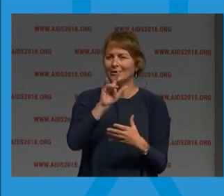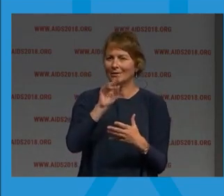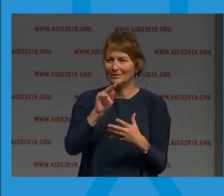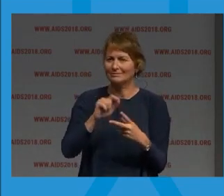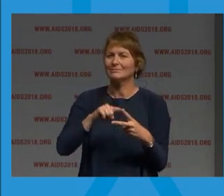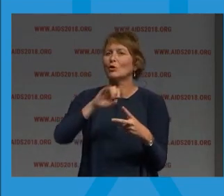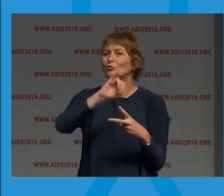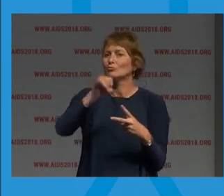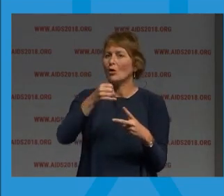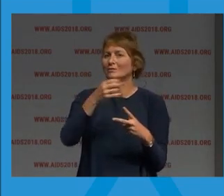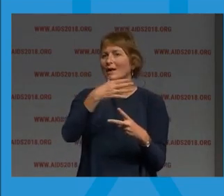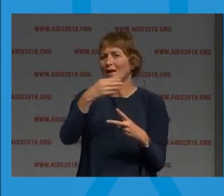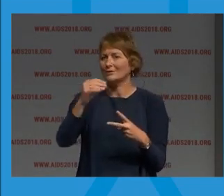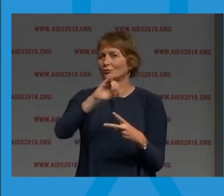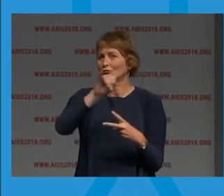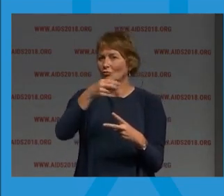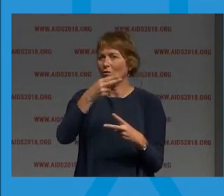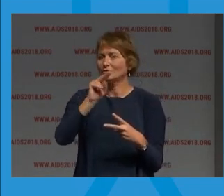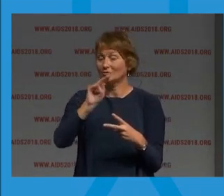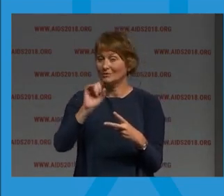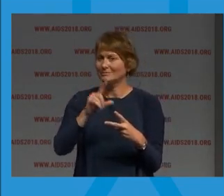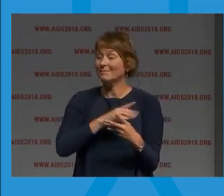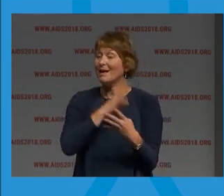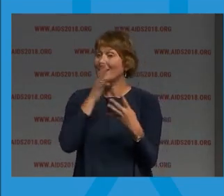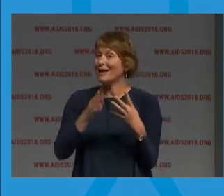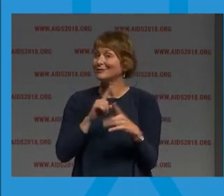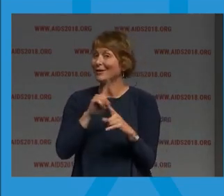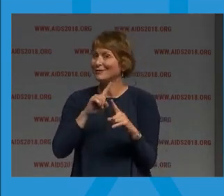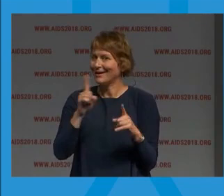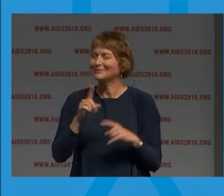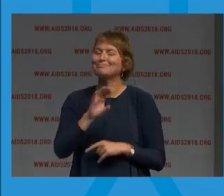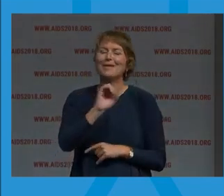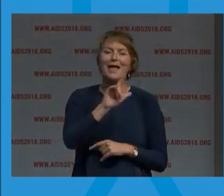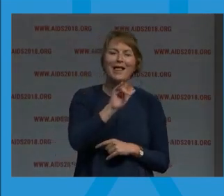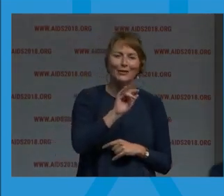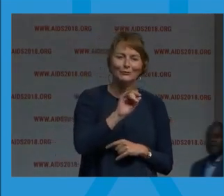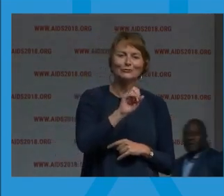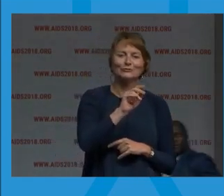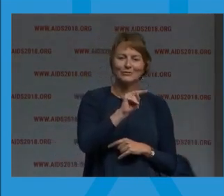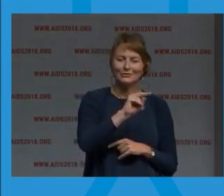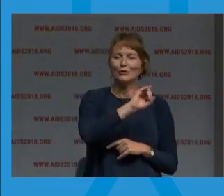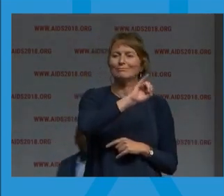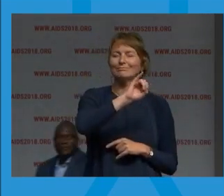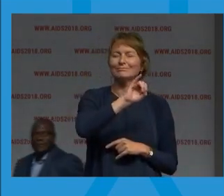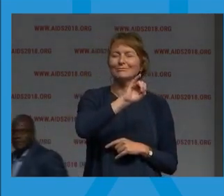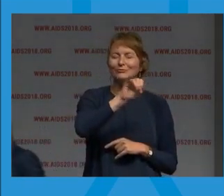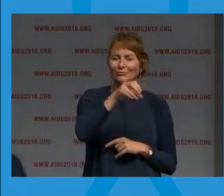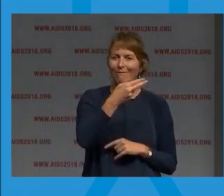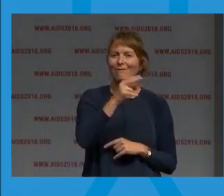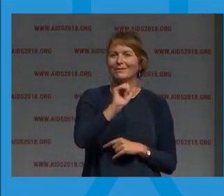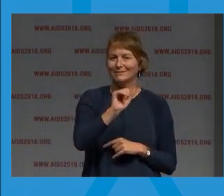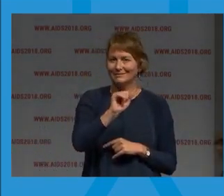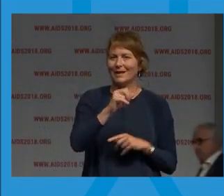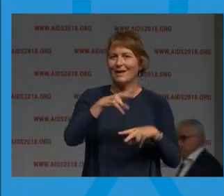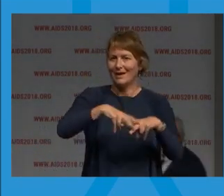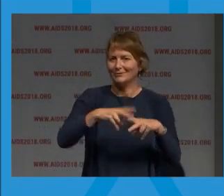Johnson & Johnson, and last but not least, the Elton John AIDS Foundation. Please join us on stage.